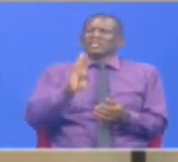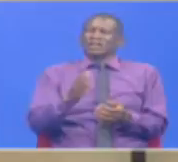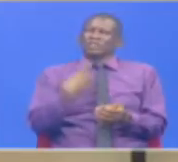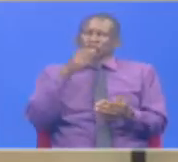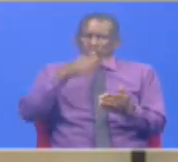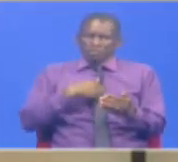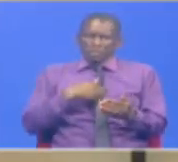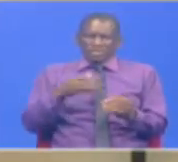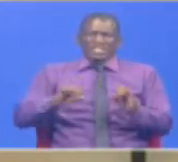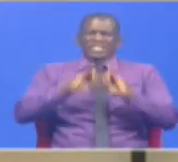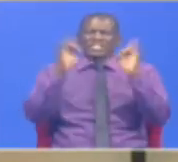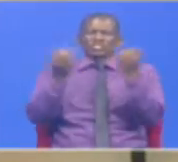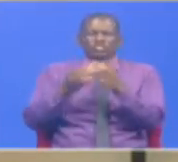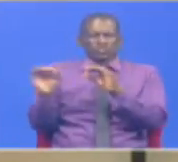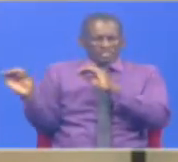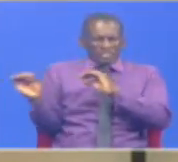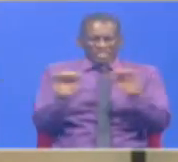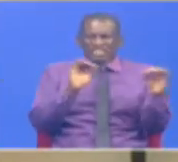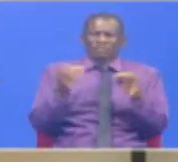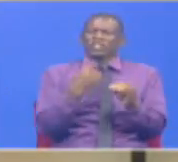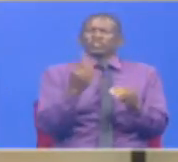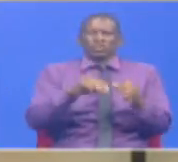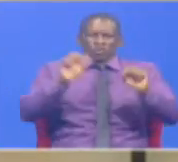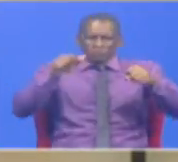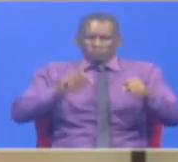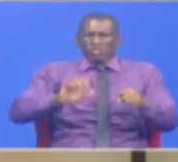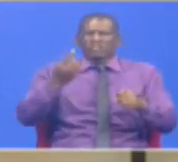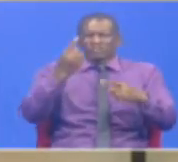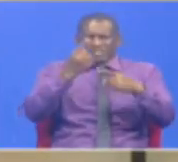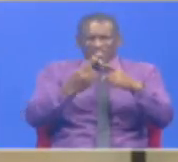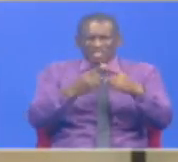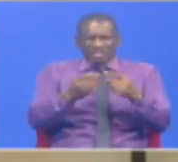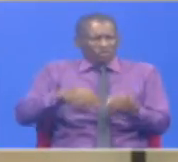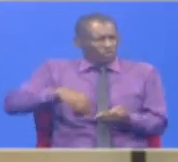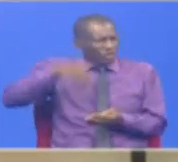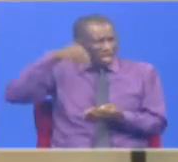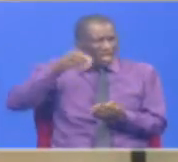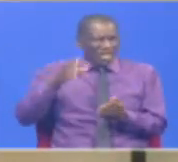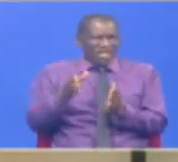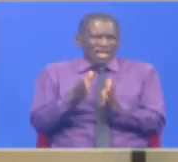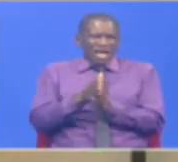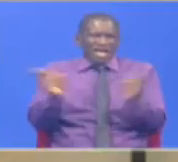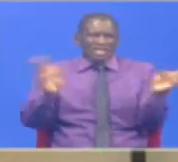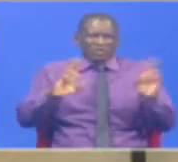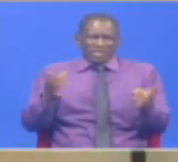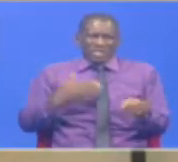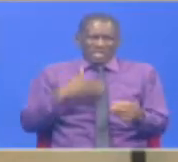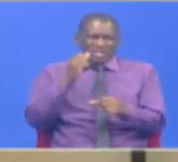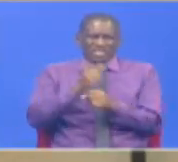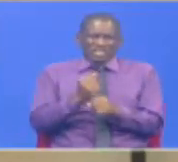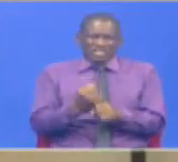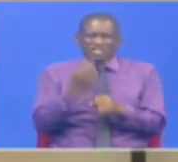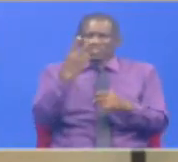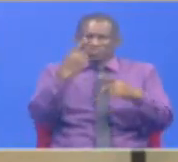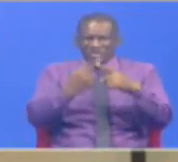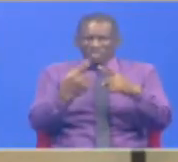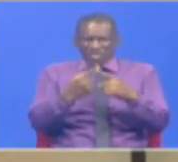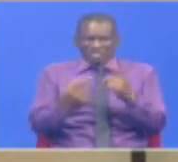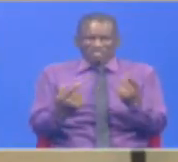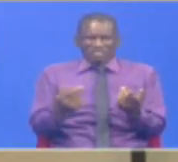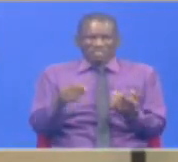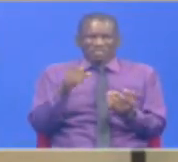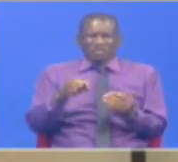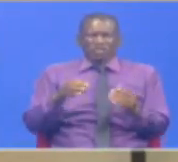inter-institutional transfer was only possible within the first year of studying, and I had already done 2 years of